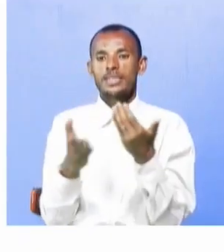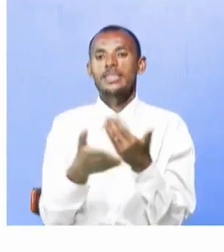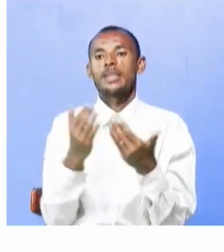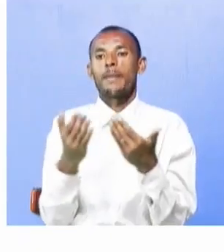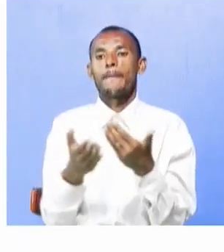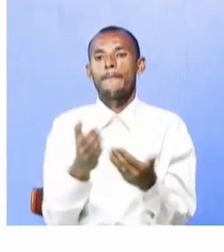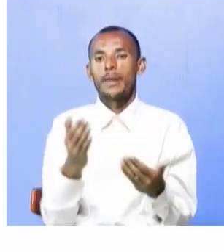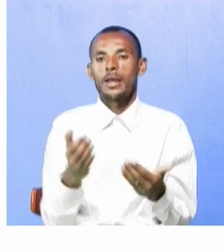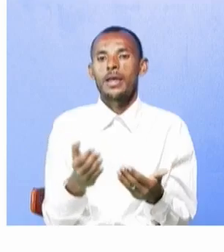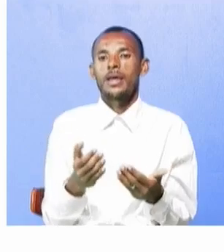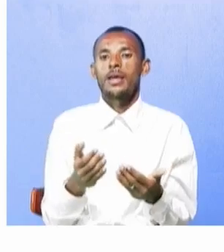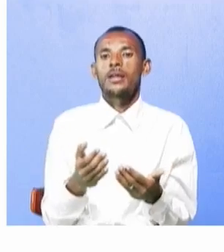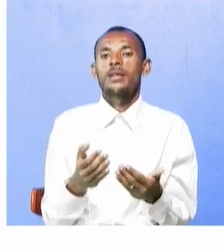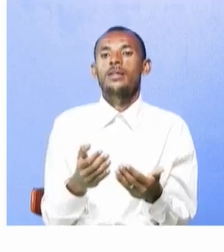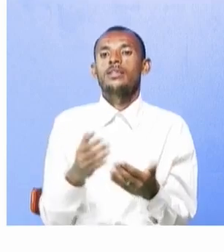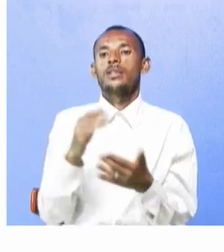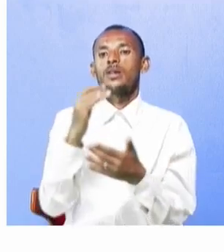construct